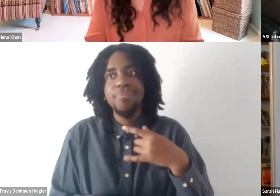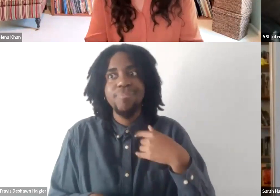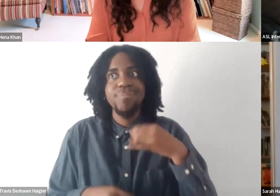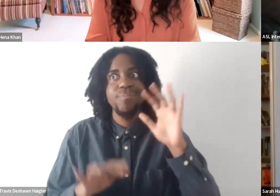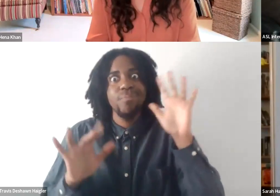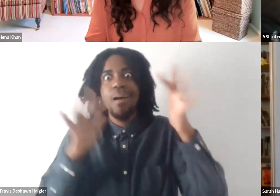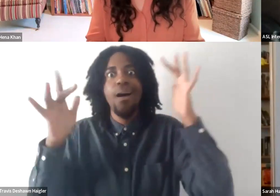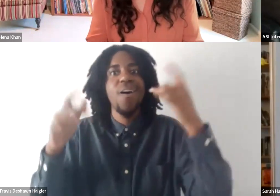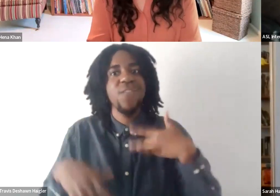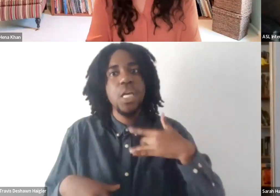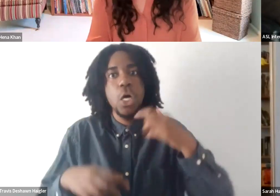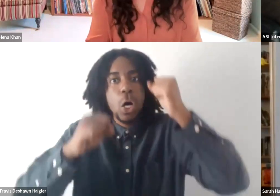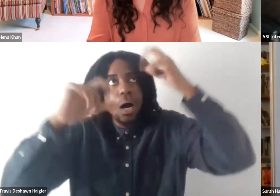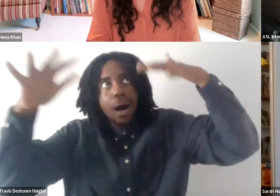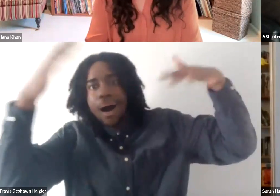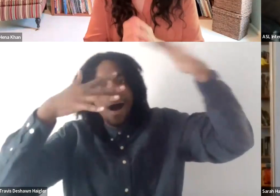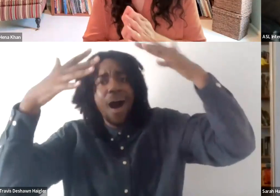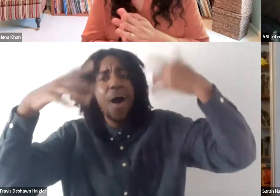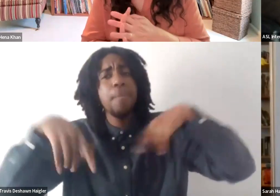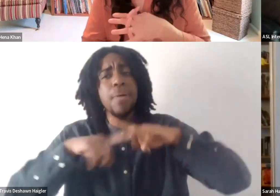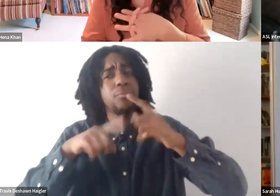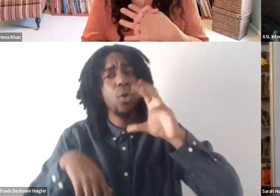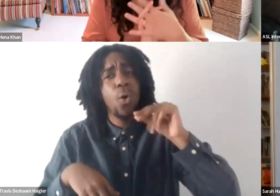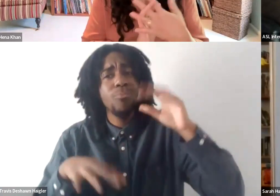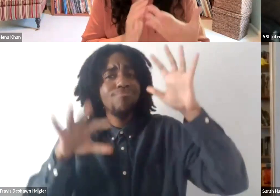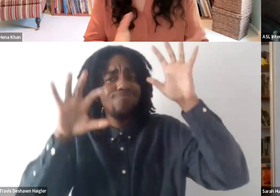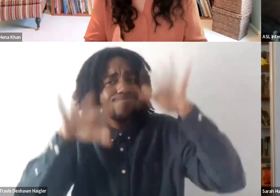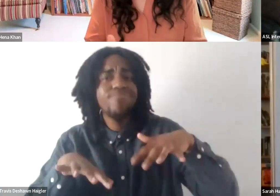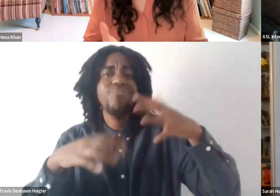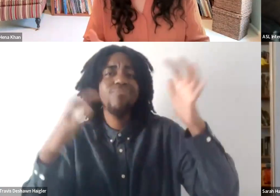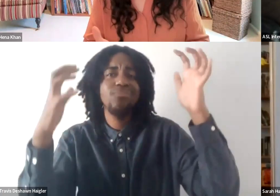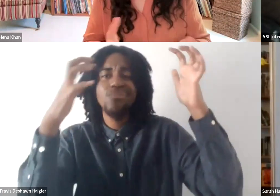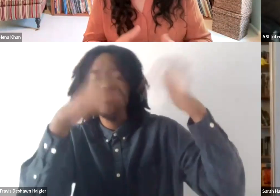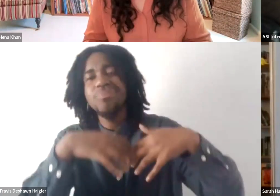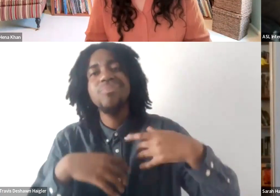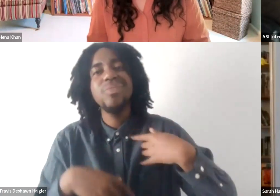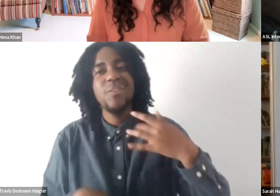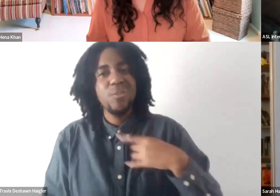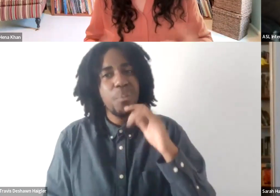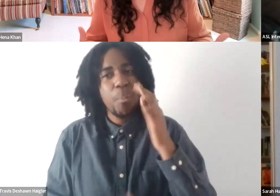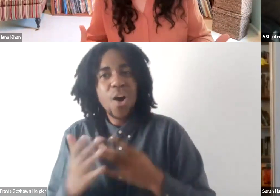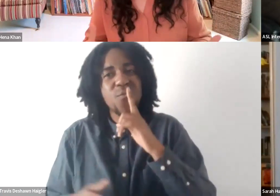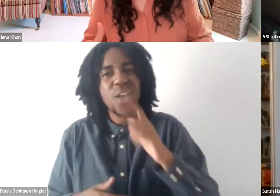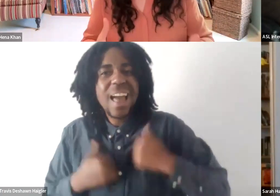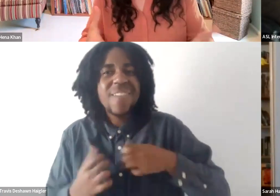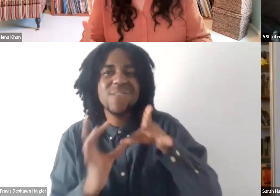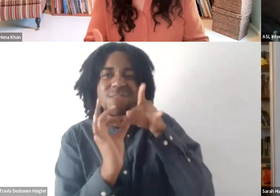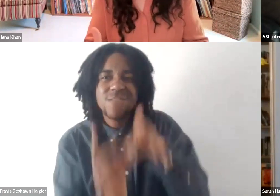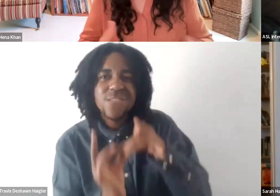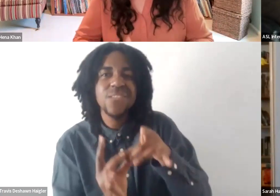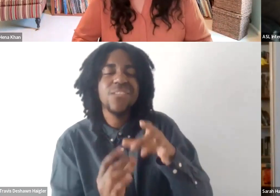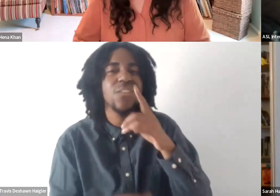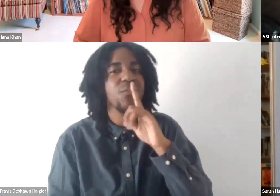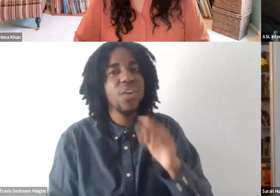this book for Muslim kids to be seen and included and to be able to relate to these stories, but I want other people to